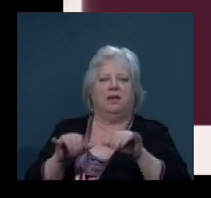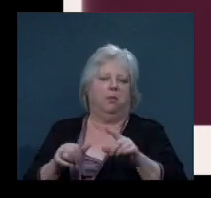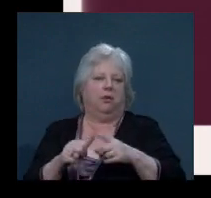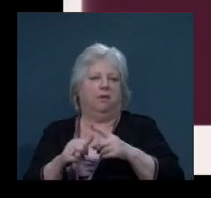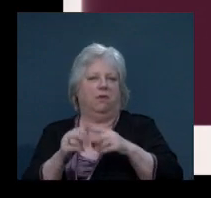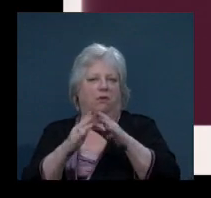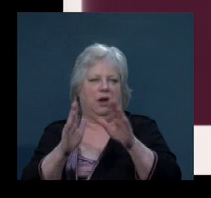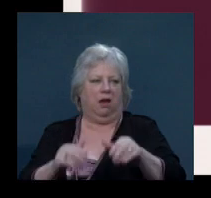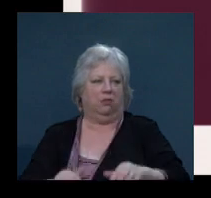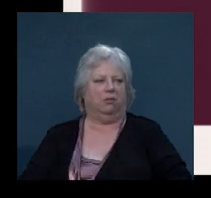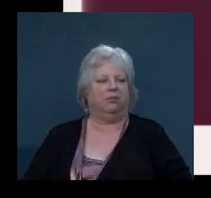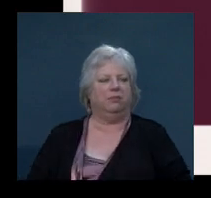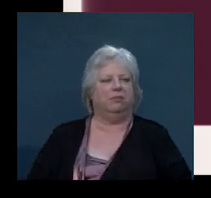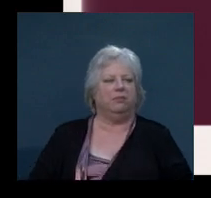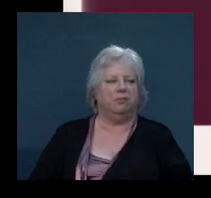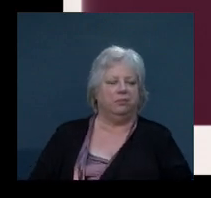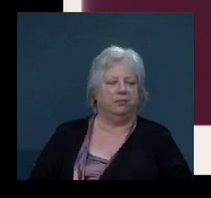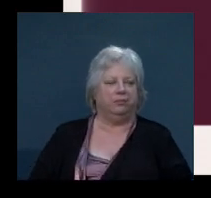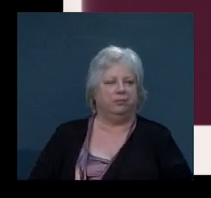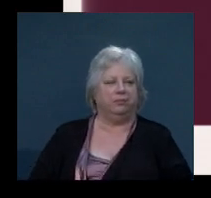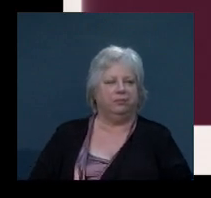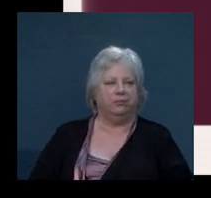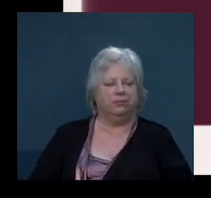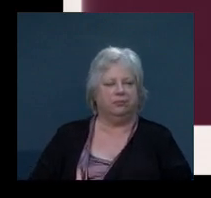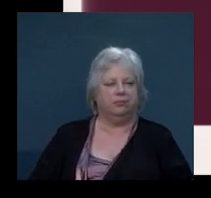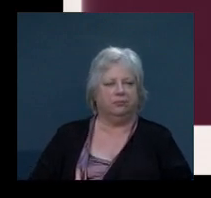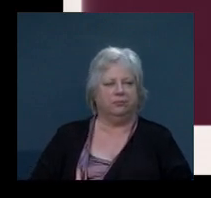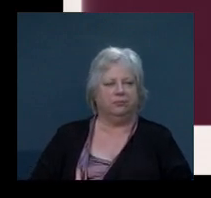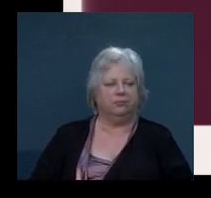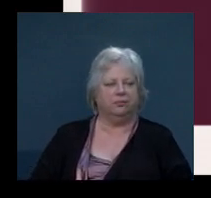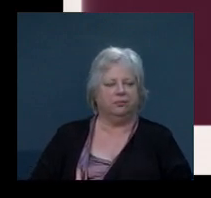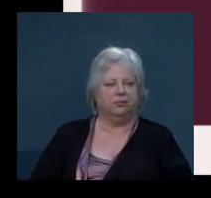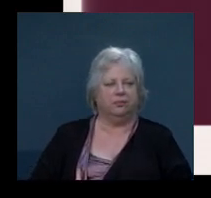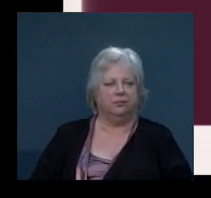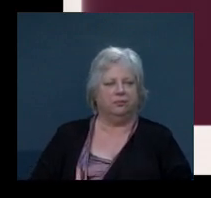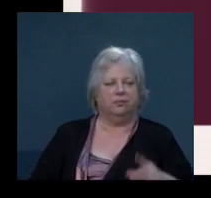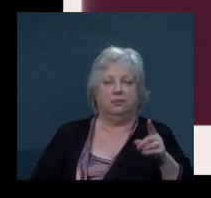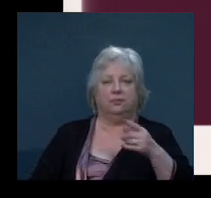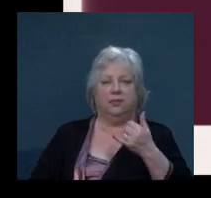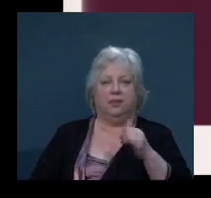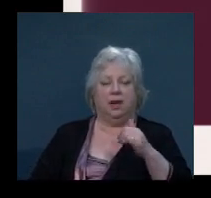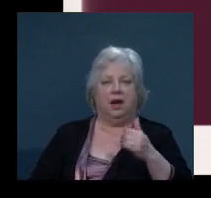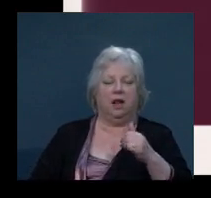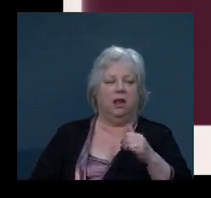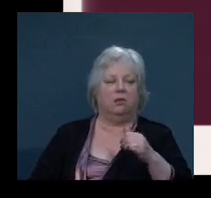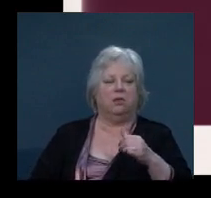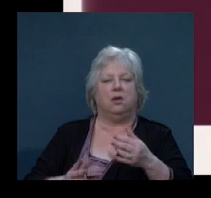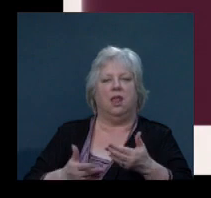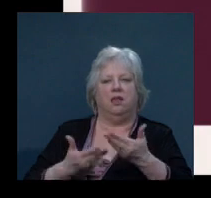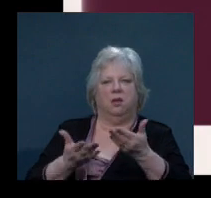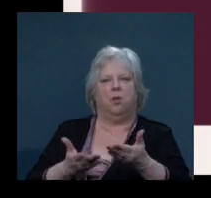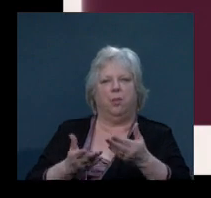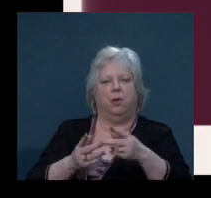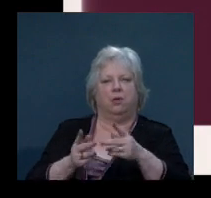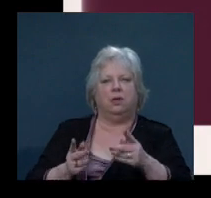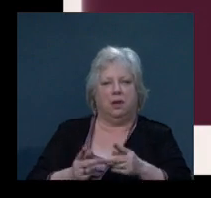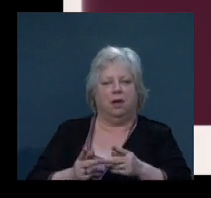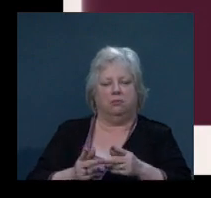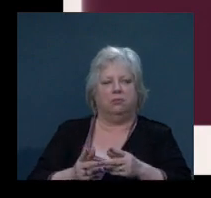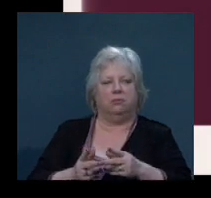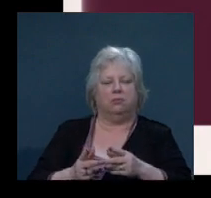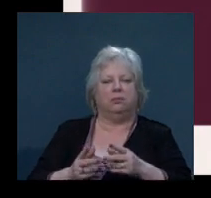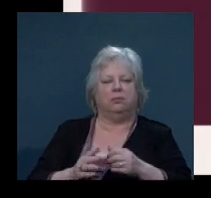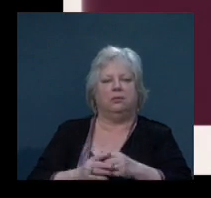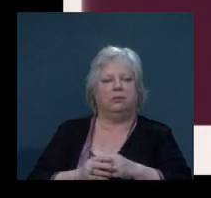type. The next one, this one, the yellow is the proposed site.